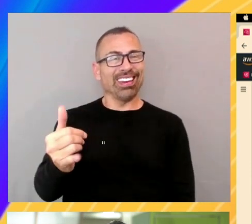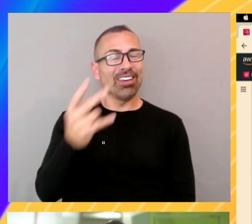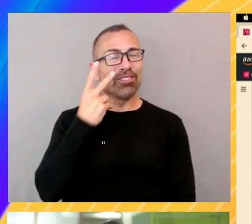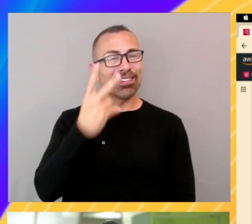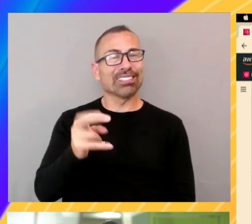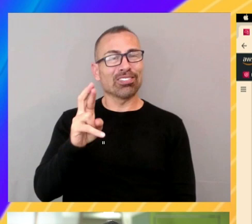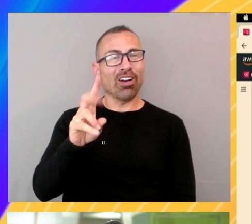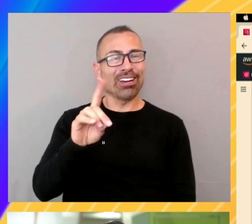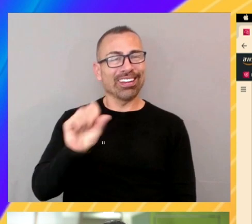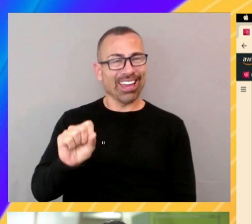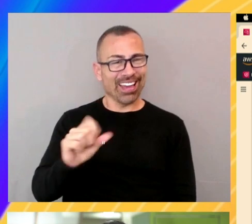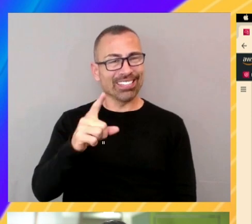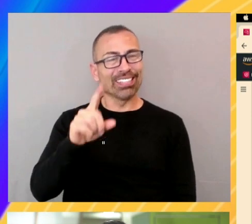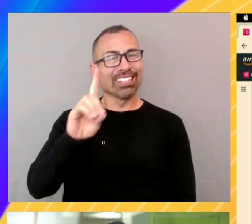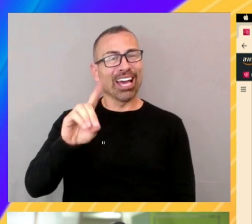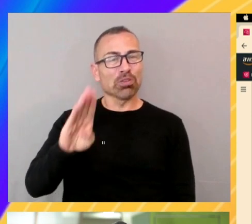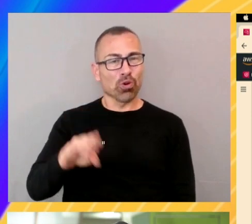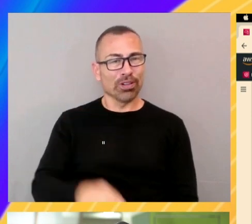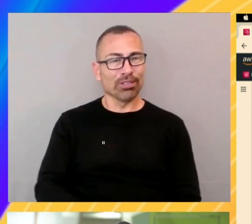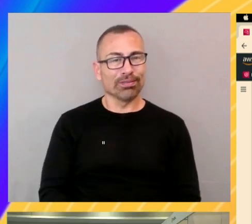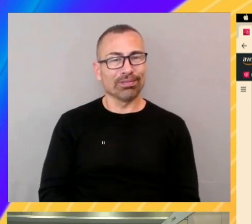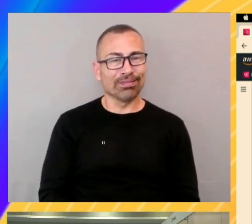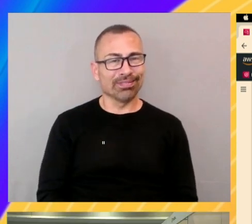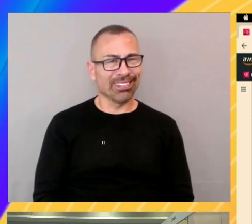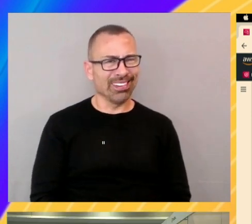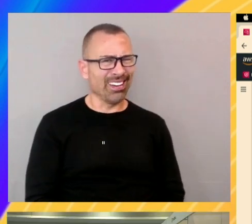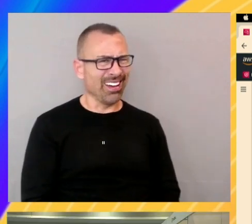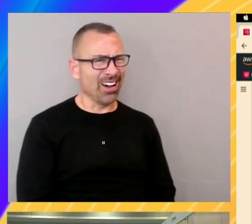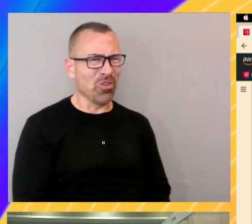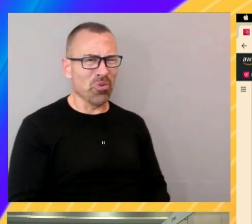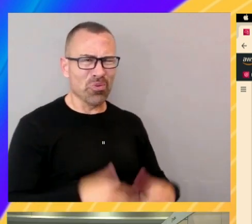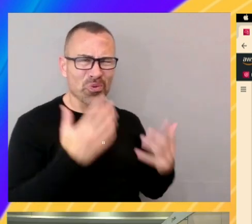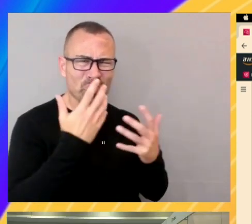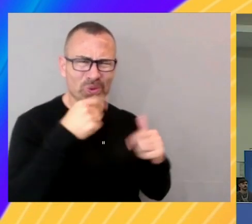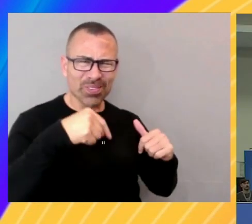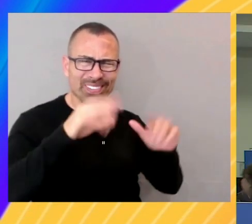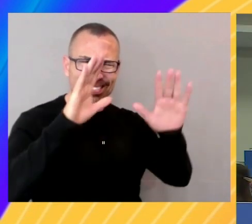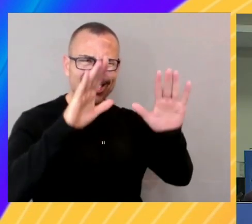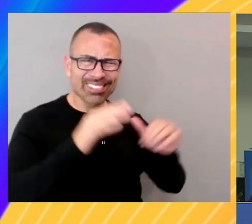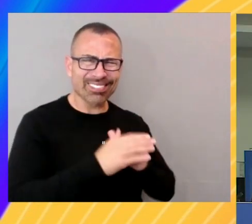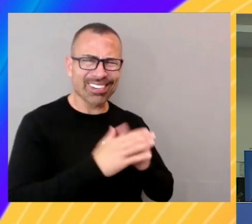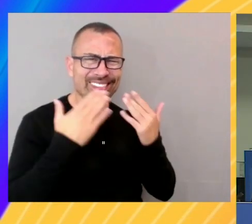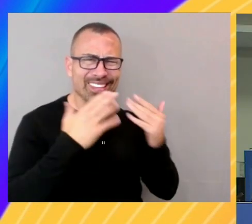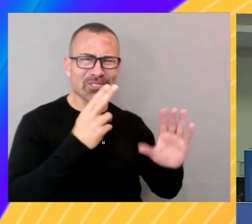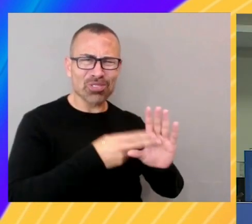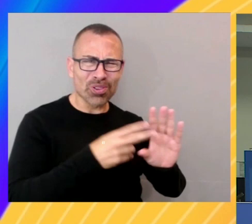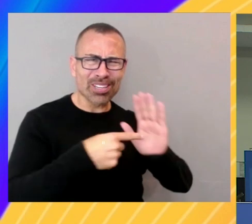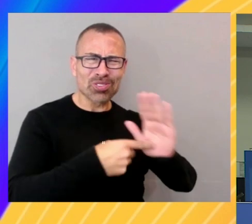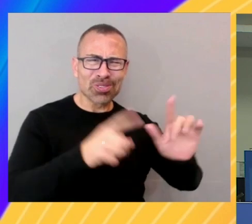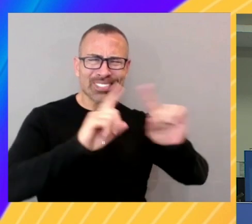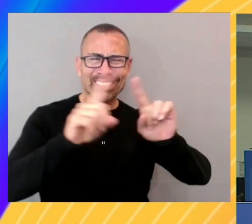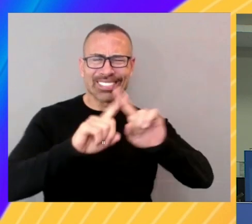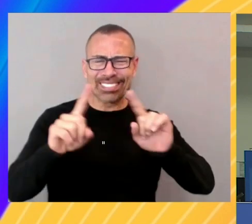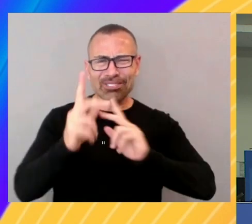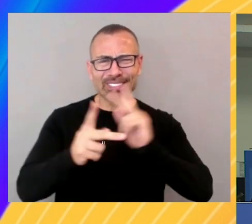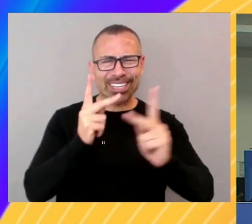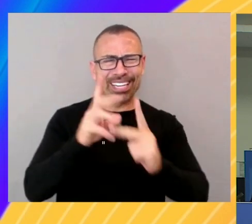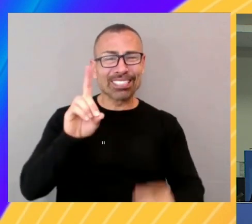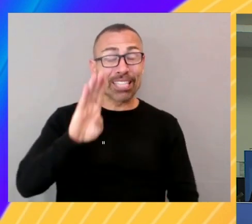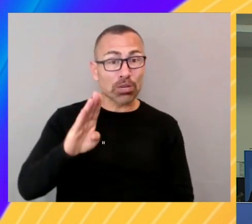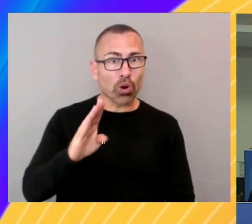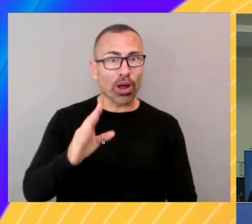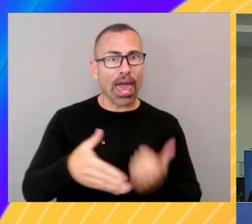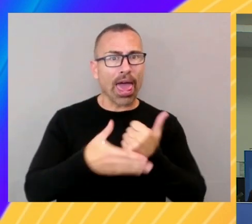So thanks for joining us and just showing us all these different kinds of dashboards and helping us try to think a little bit differently